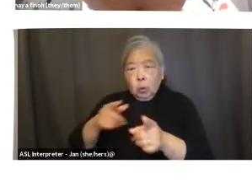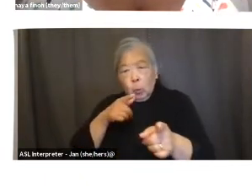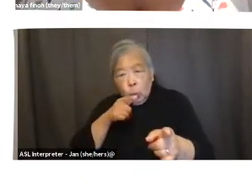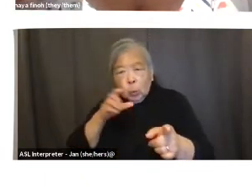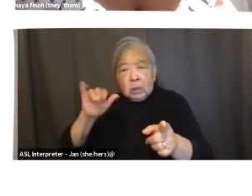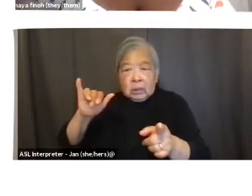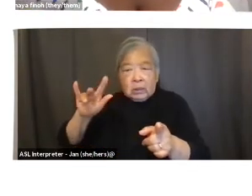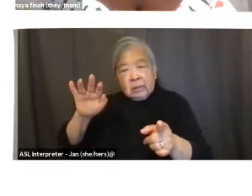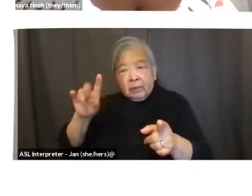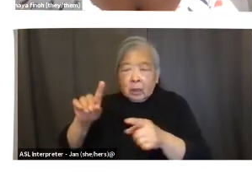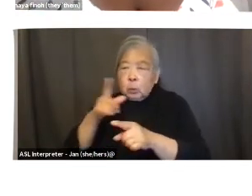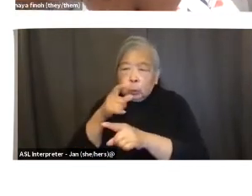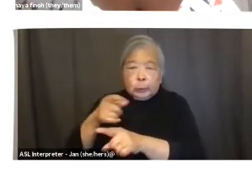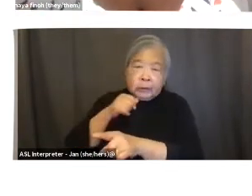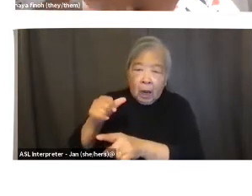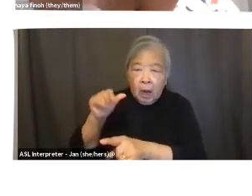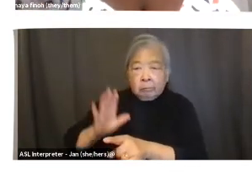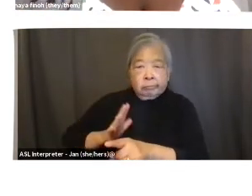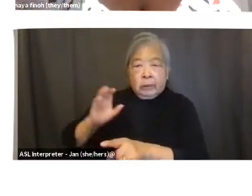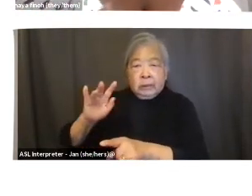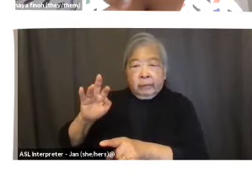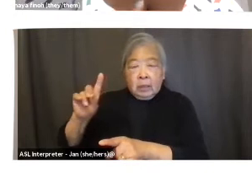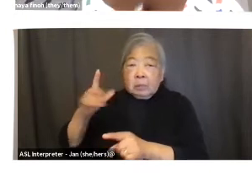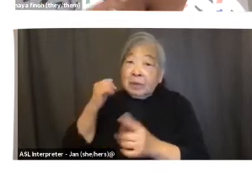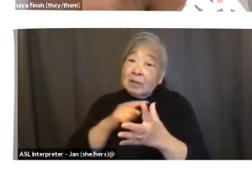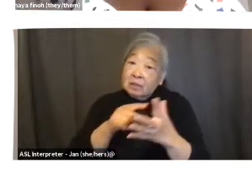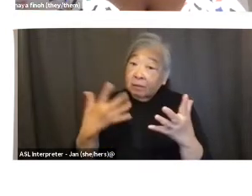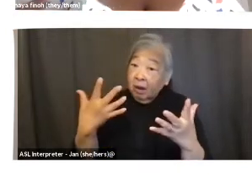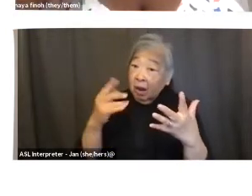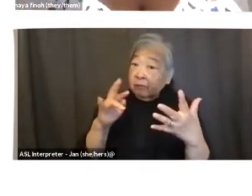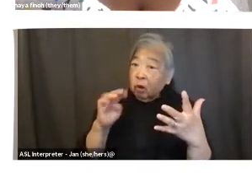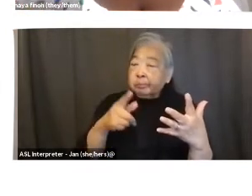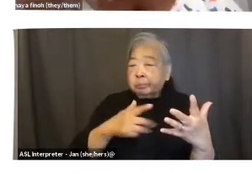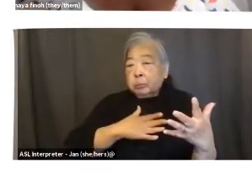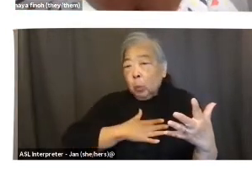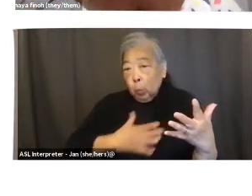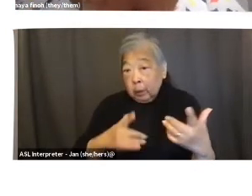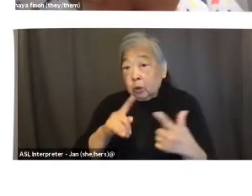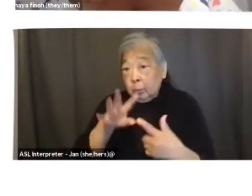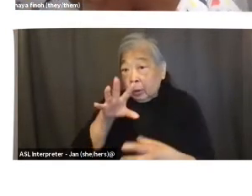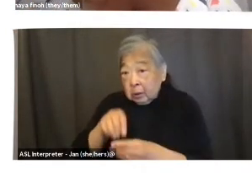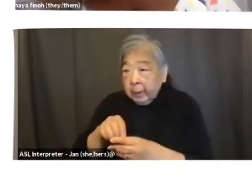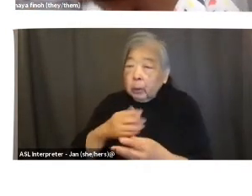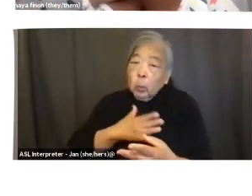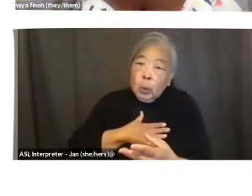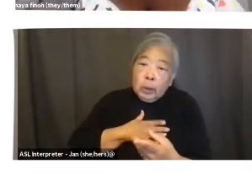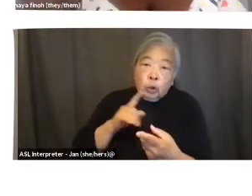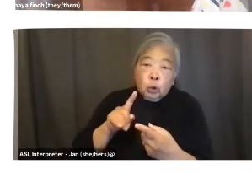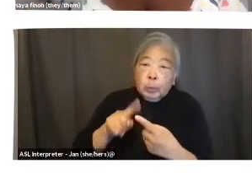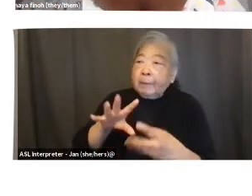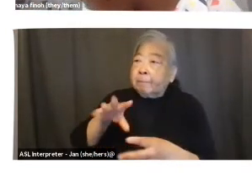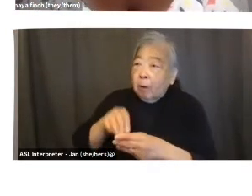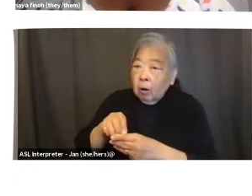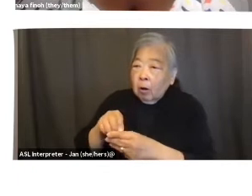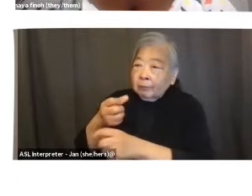not. But in part, because of their willingness to participate in practices such as the enslavement of Africans,